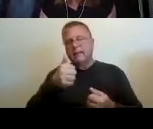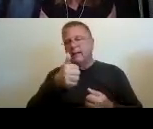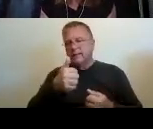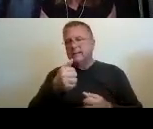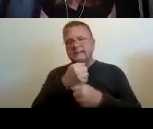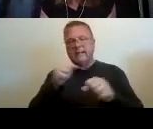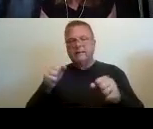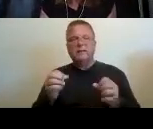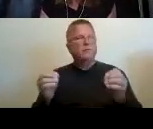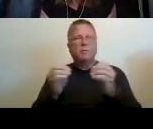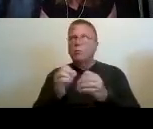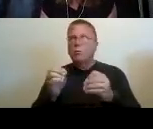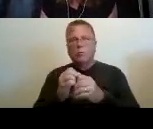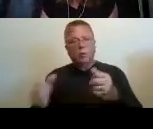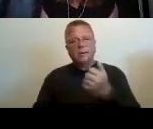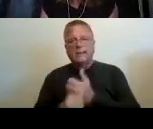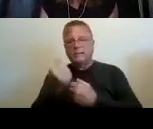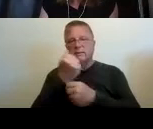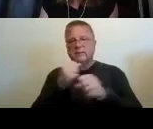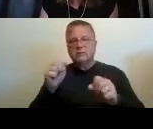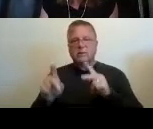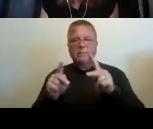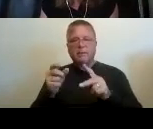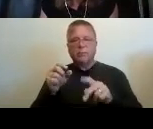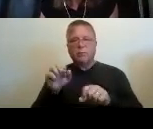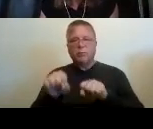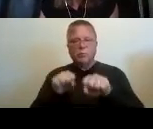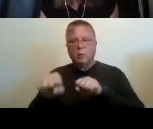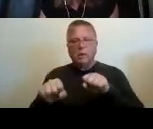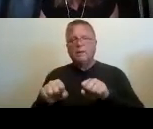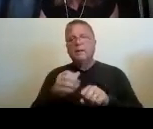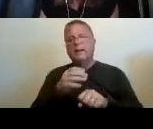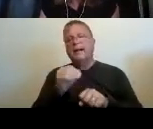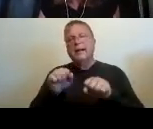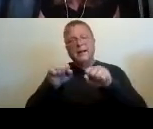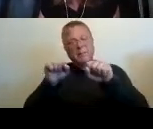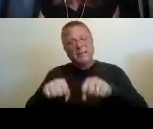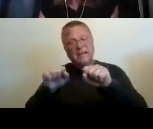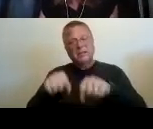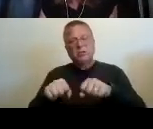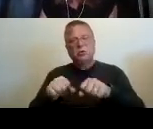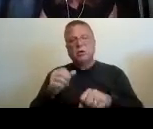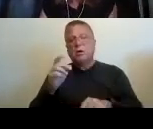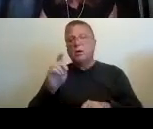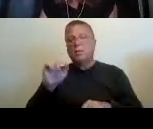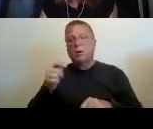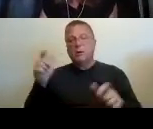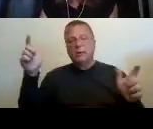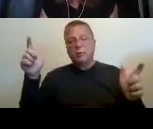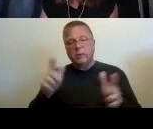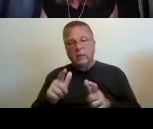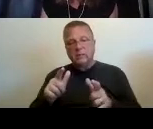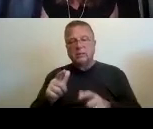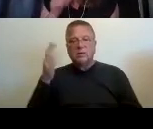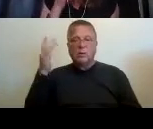dangerous situation for people on bicycles. And there is a potential parking reduction,